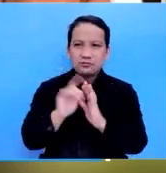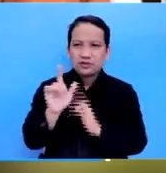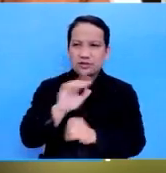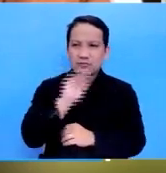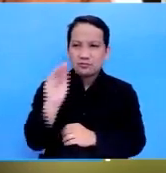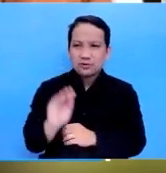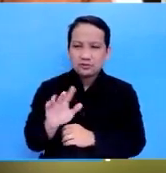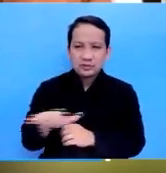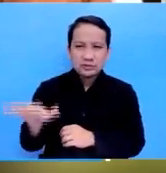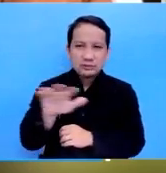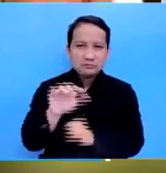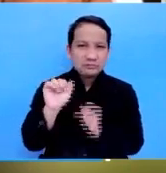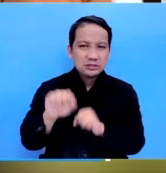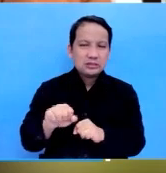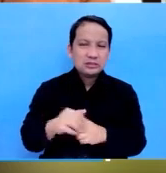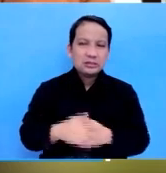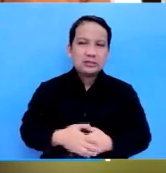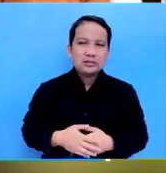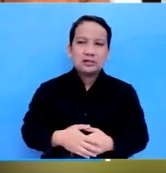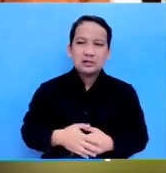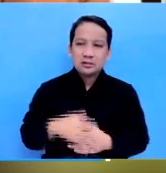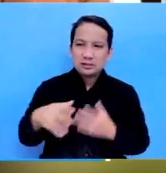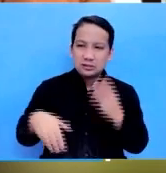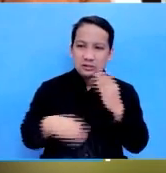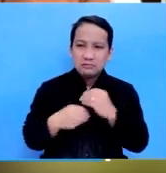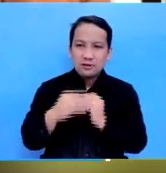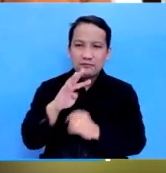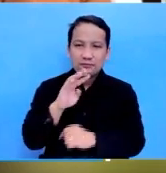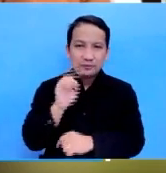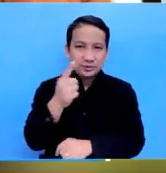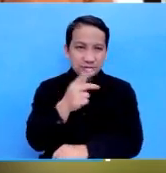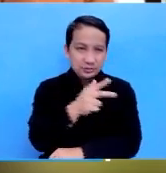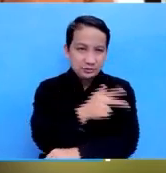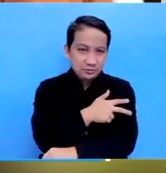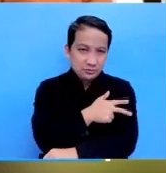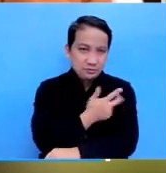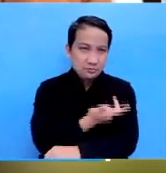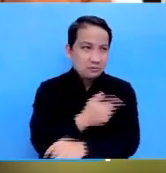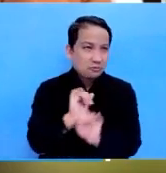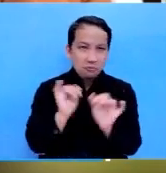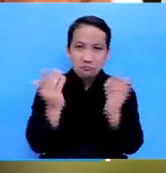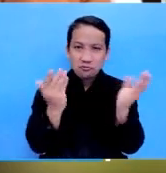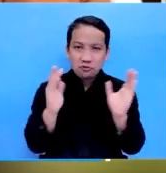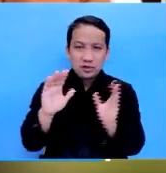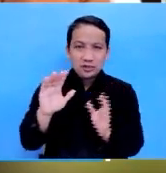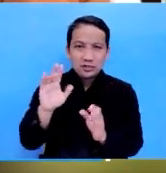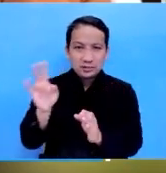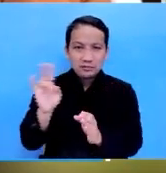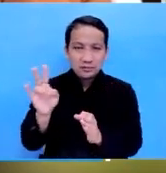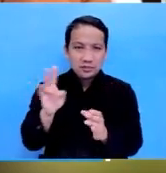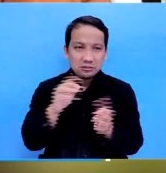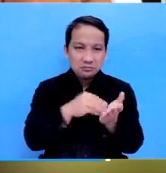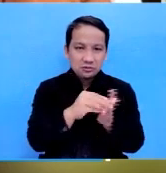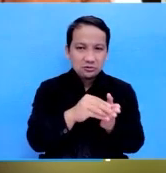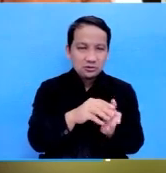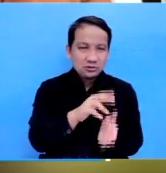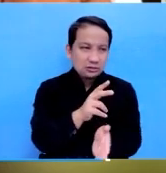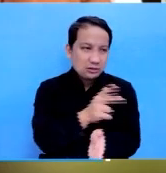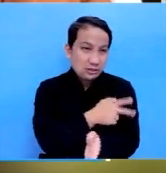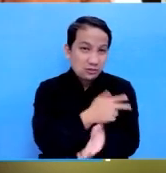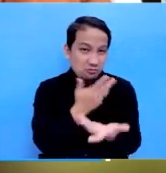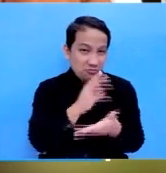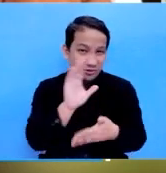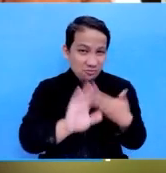the population with the first booster shot compared to 70 million na fully vaccinated. So I think since marami